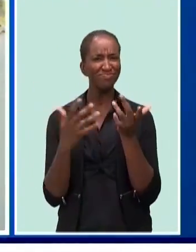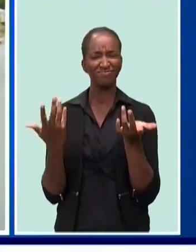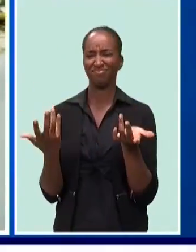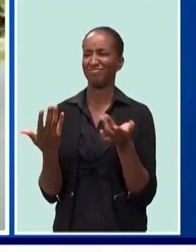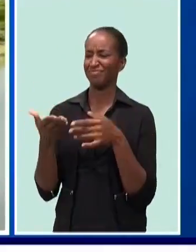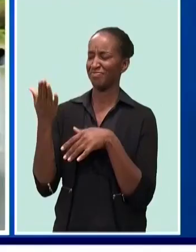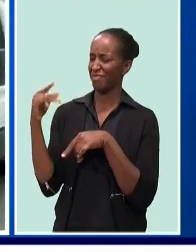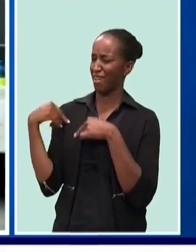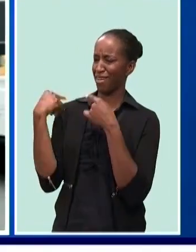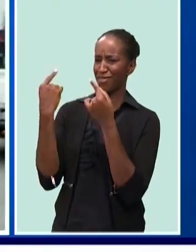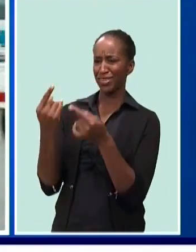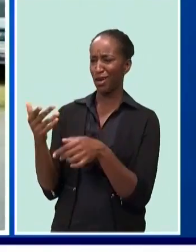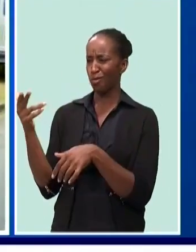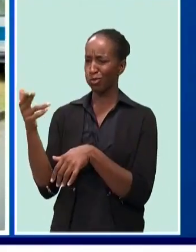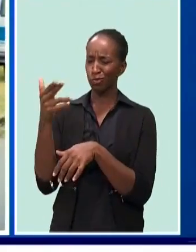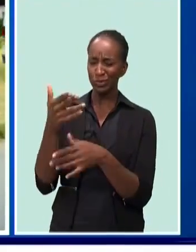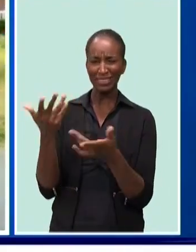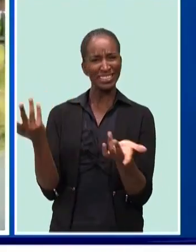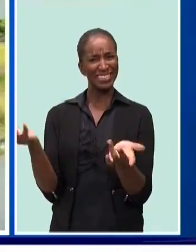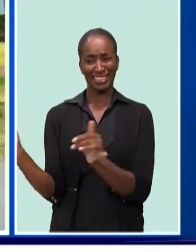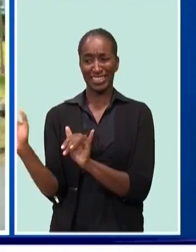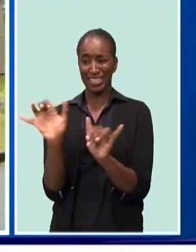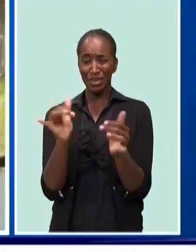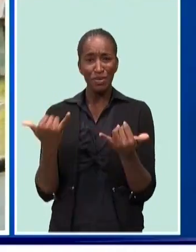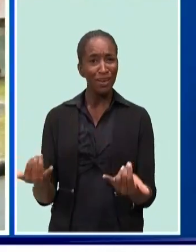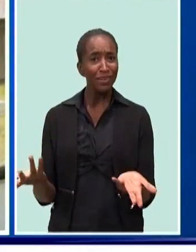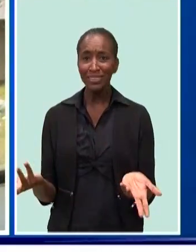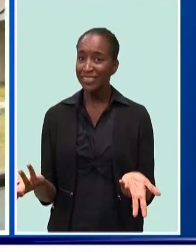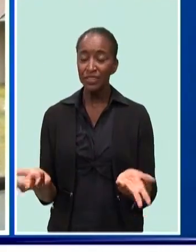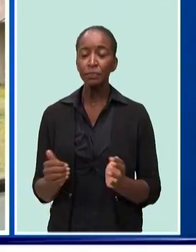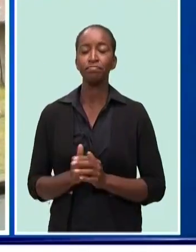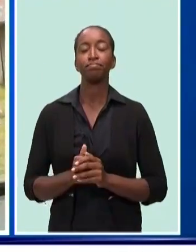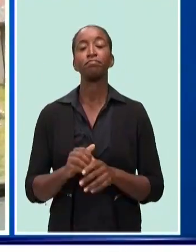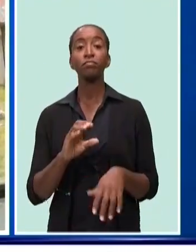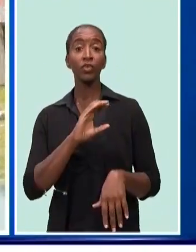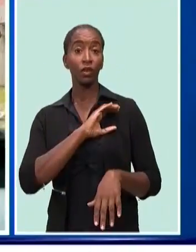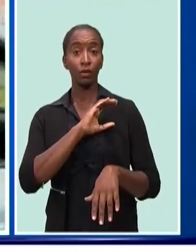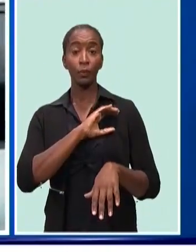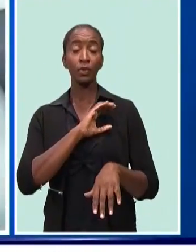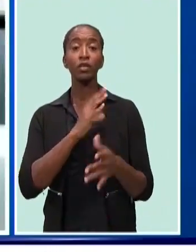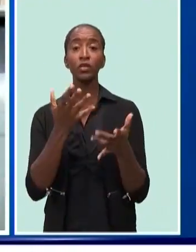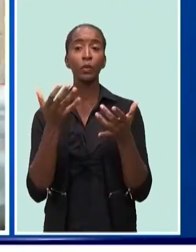Lawmen are appealing to anyone with information about the double murder to contact Crime Stoppers at